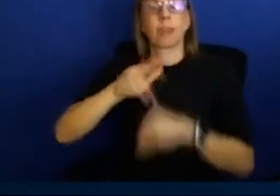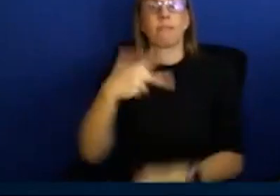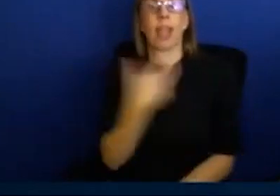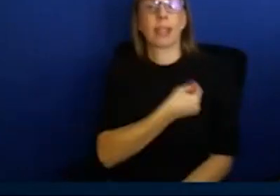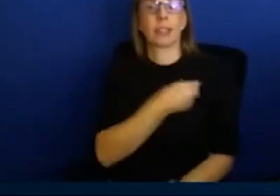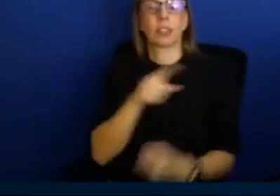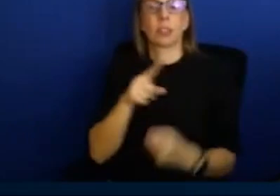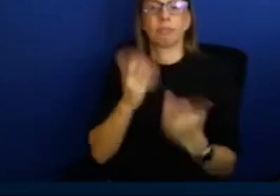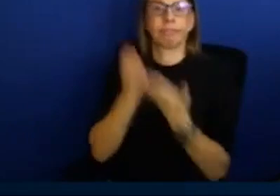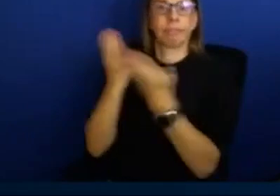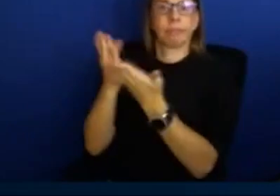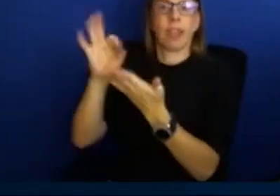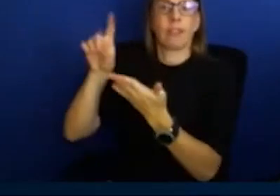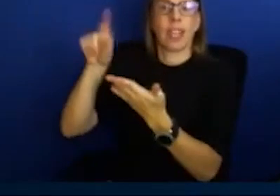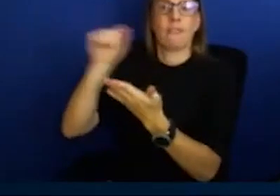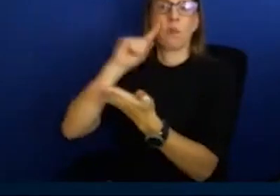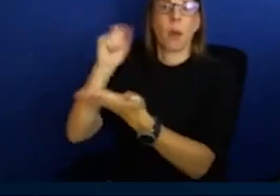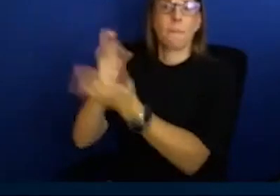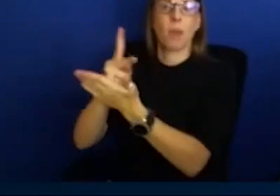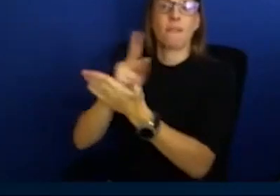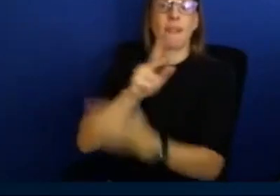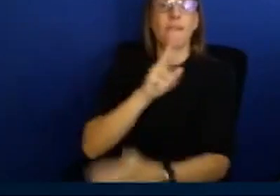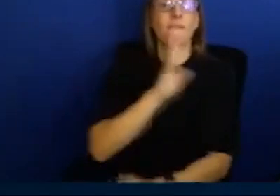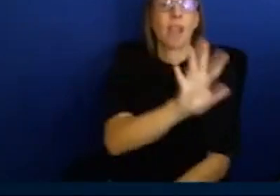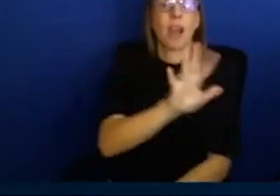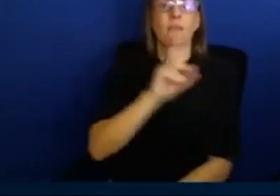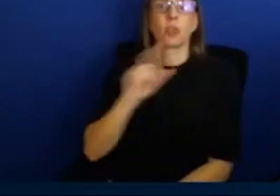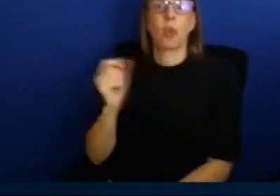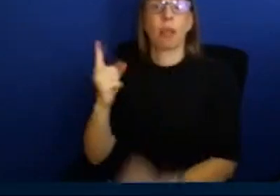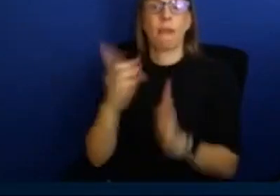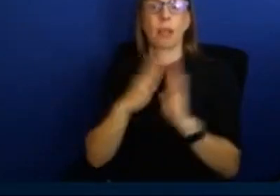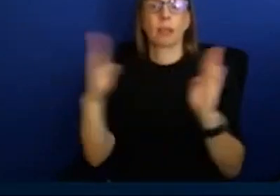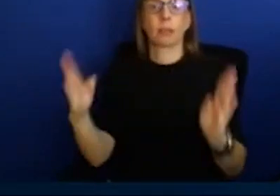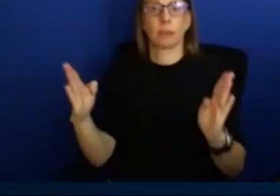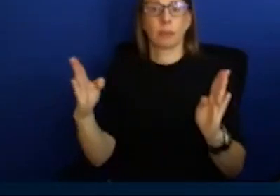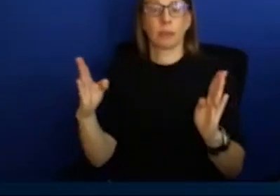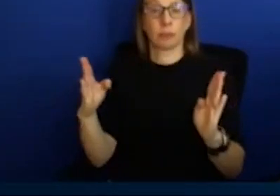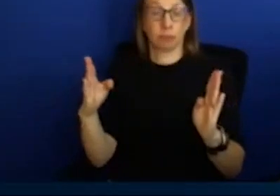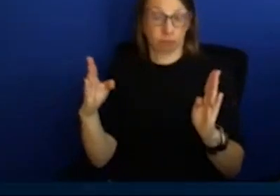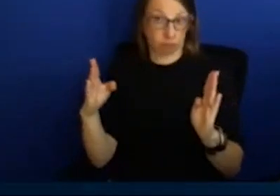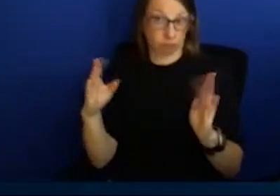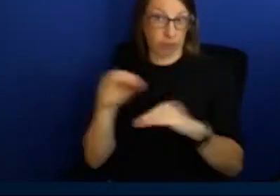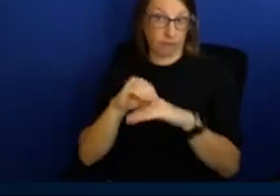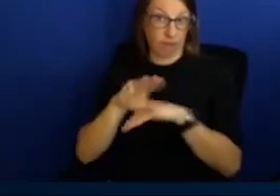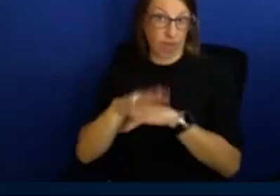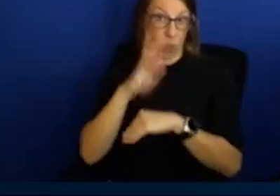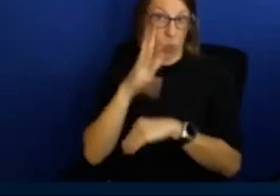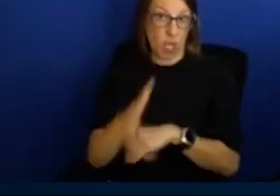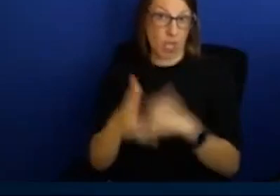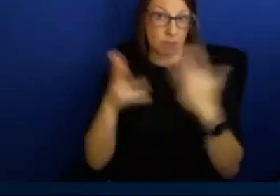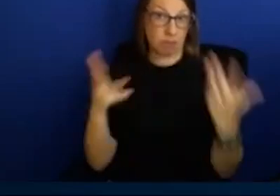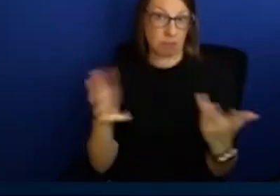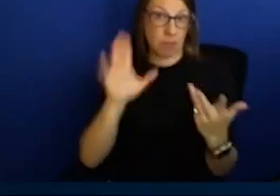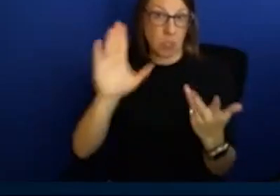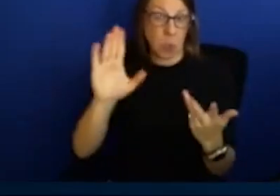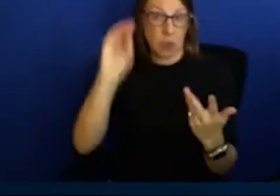for approval for kids 5 to 11. What effects do you think that will have? Just want some of your insight on